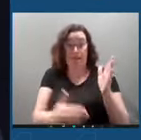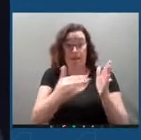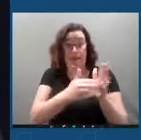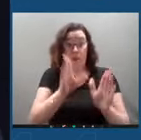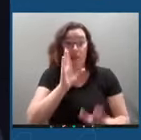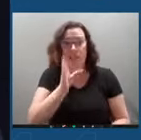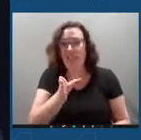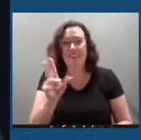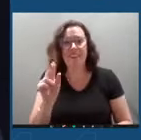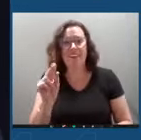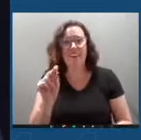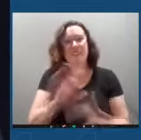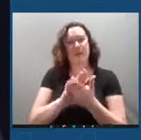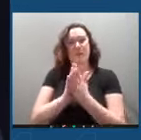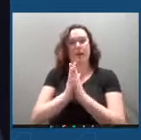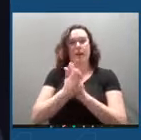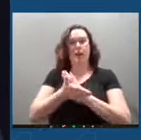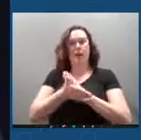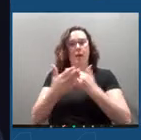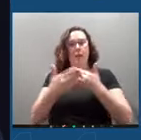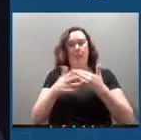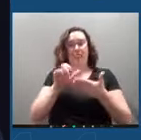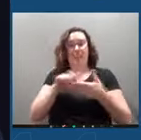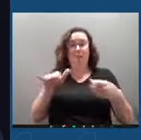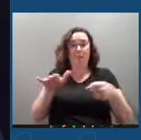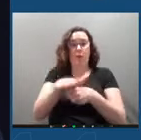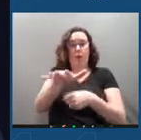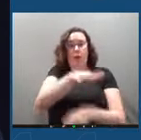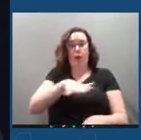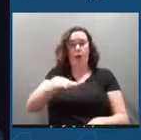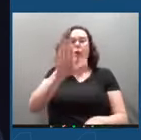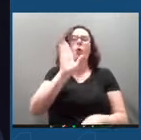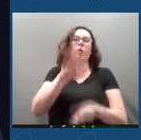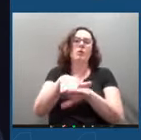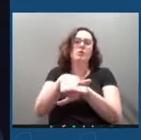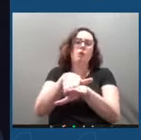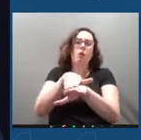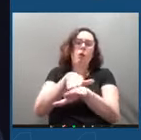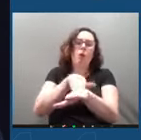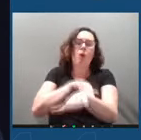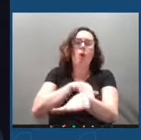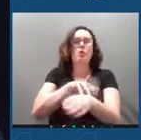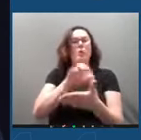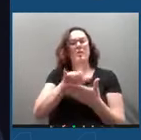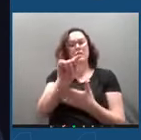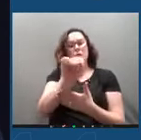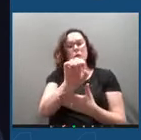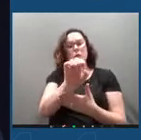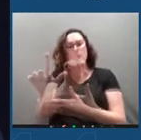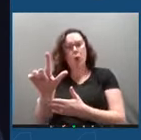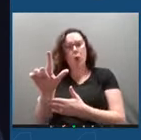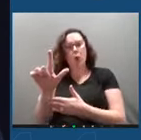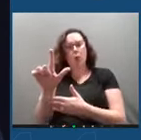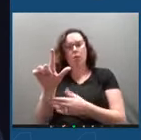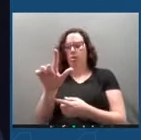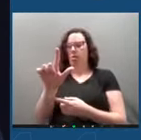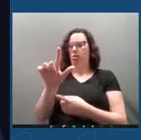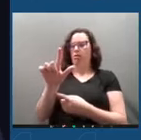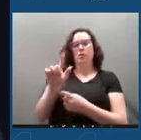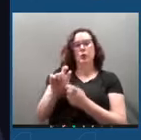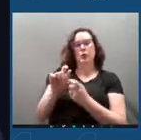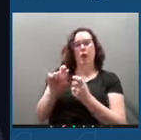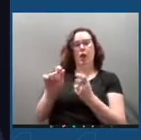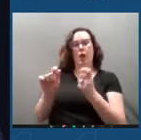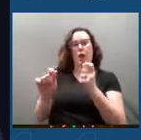that you're not going to speed in the area. So it's about using a tool to change and retool how